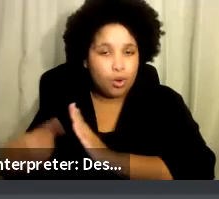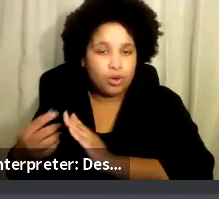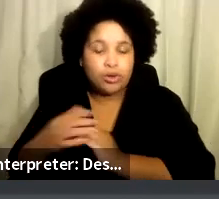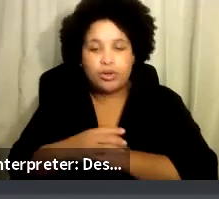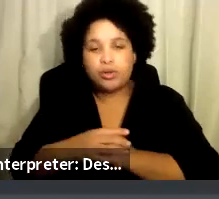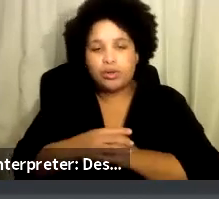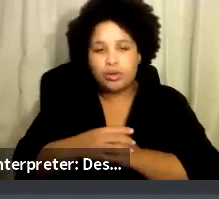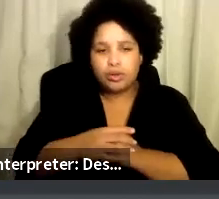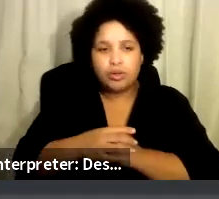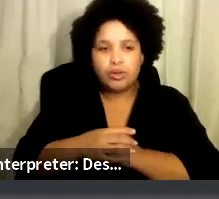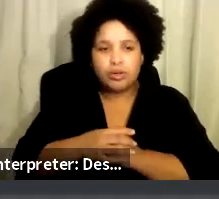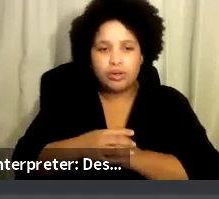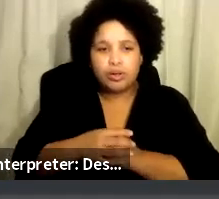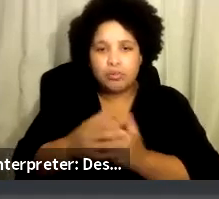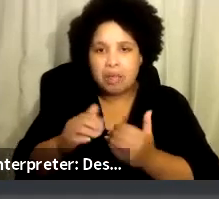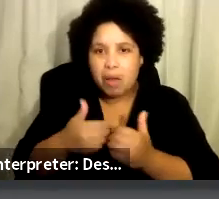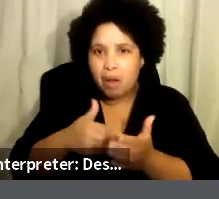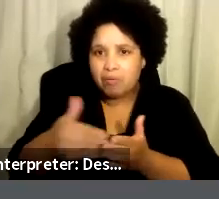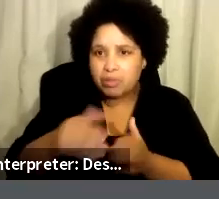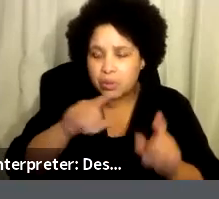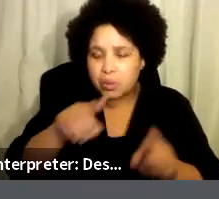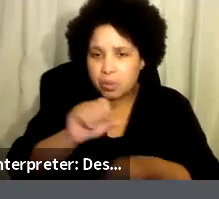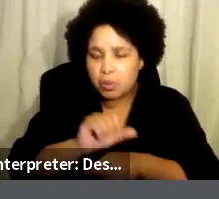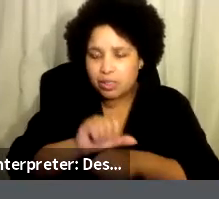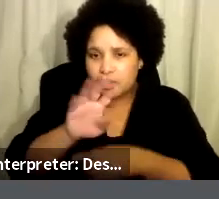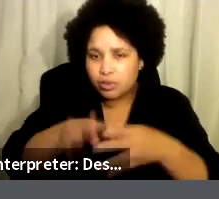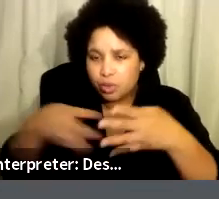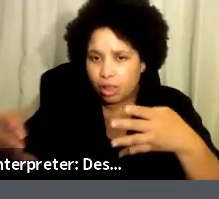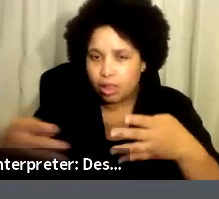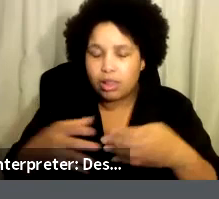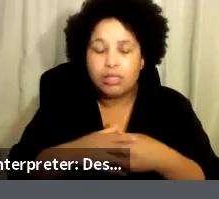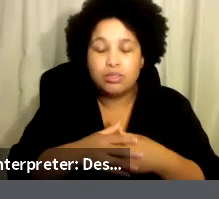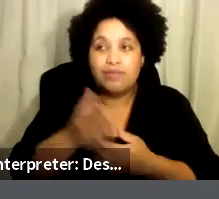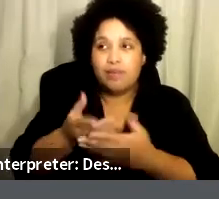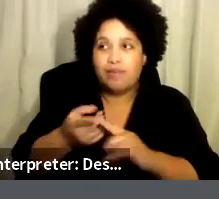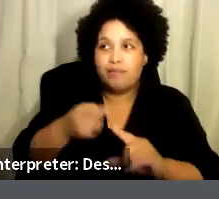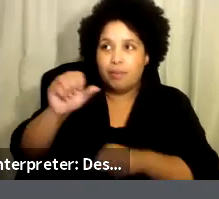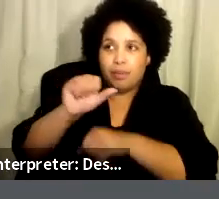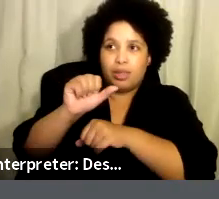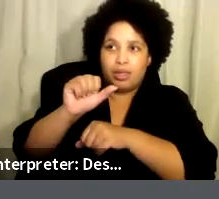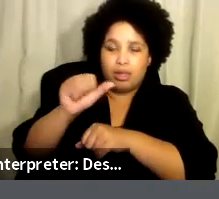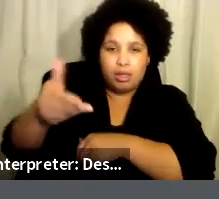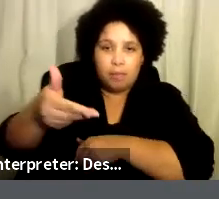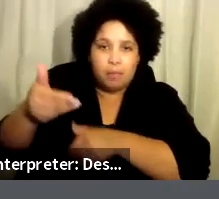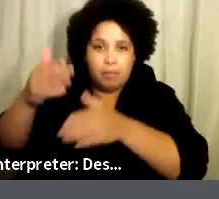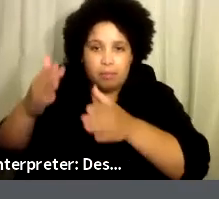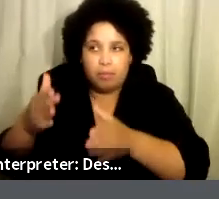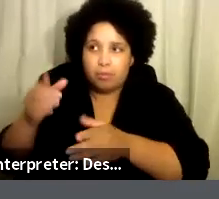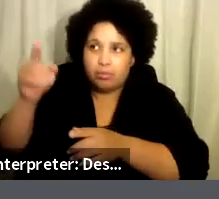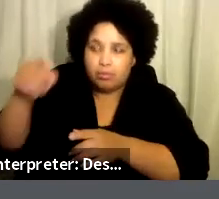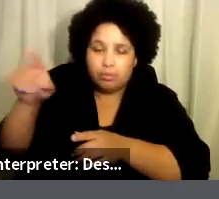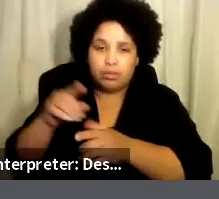information that we will need to verify from the employer, but the parents need to authorize